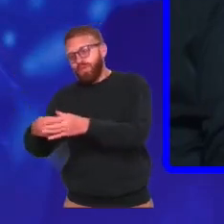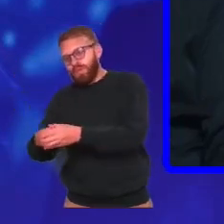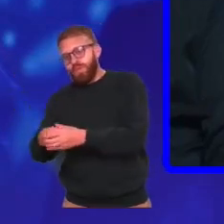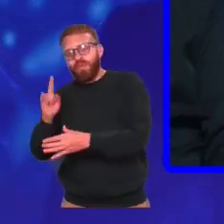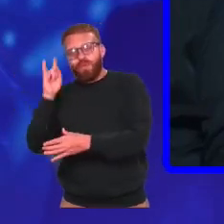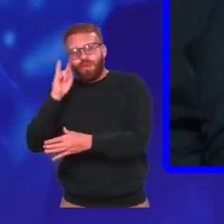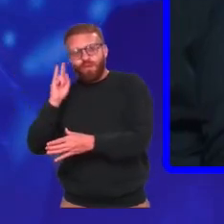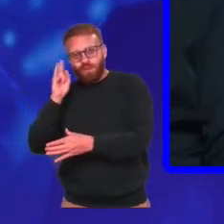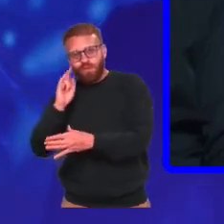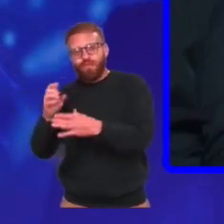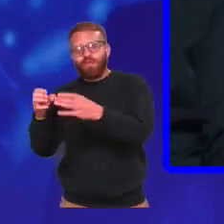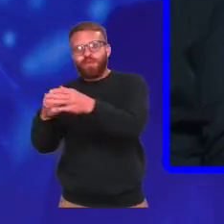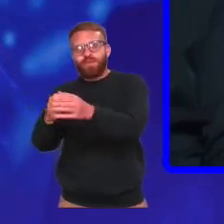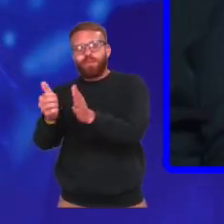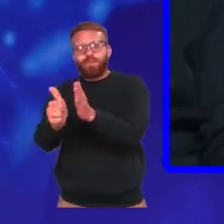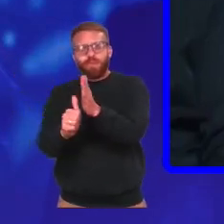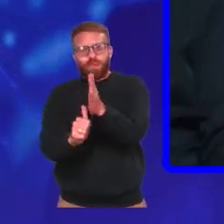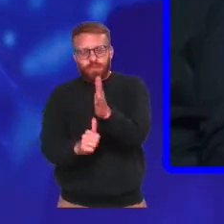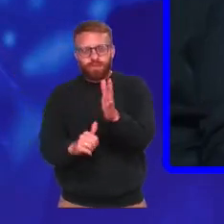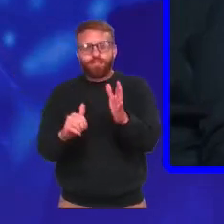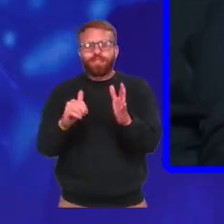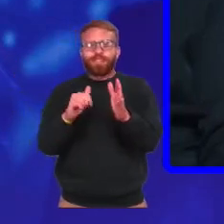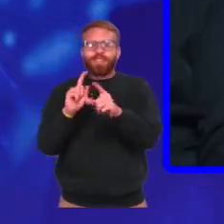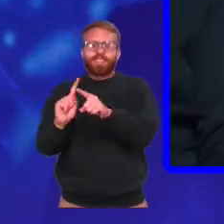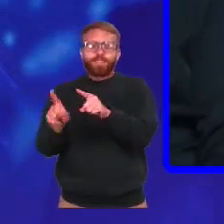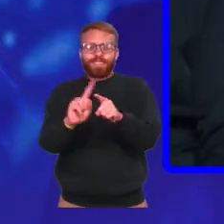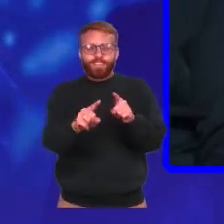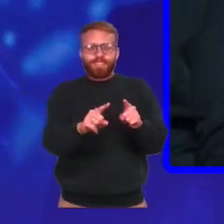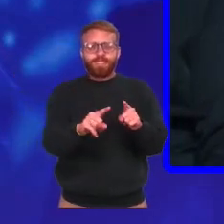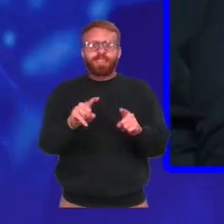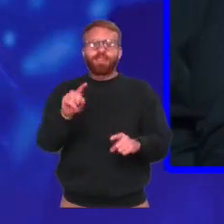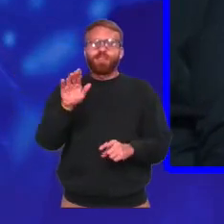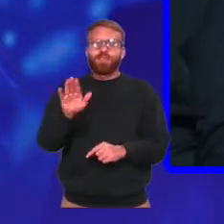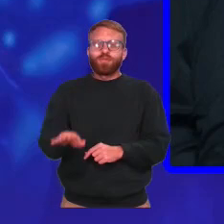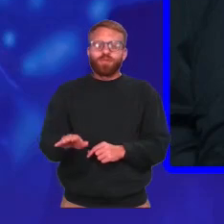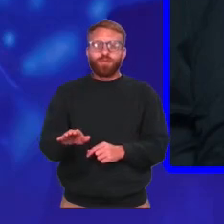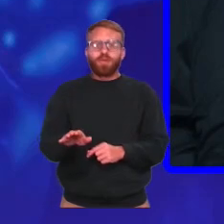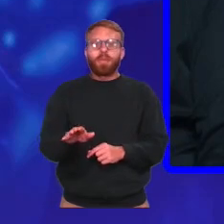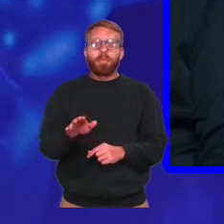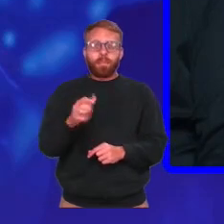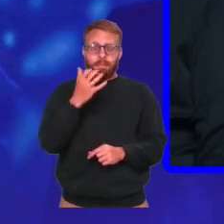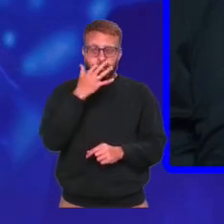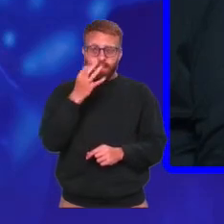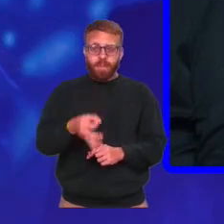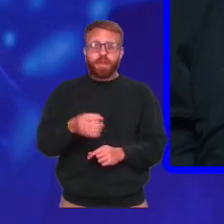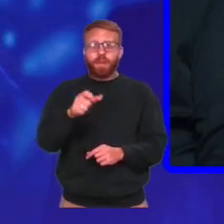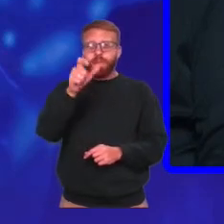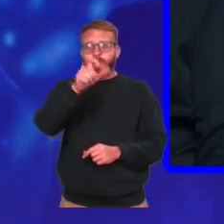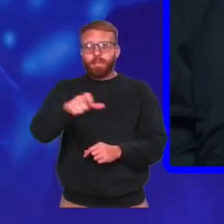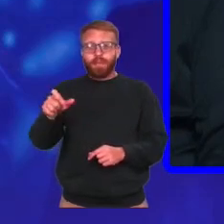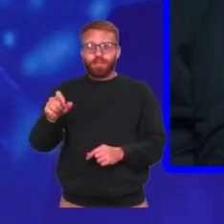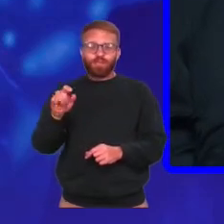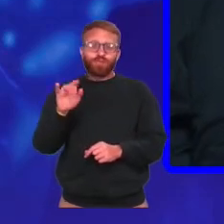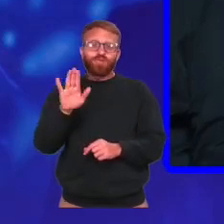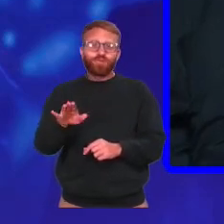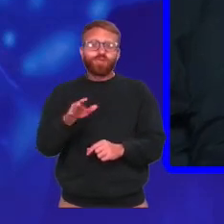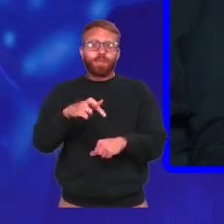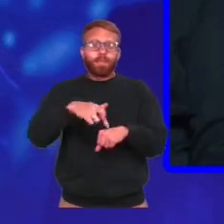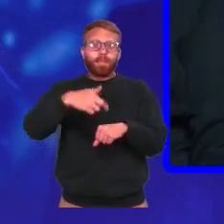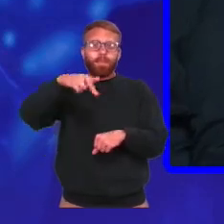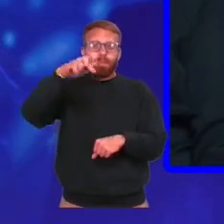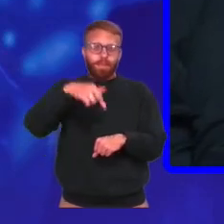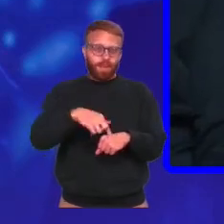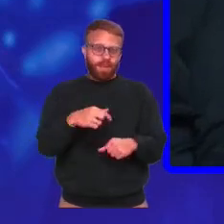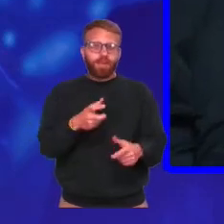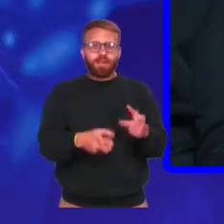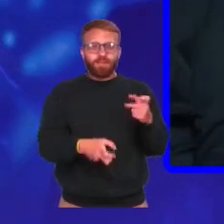it, where there's like 100, 120 people, that's just the audio people, you know, that are at PlayStation. And we've heard people say, like, I've been